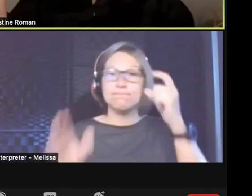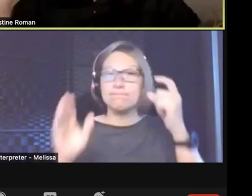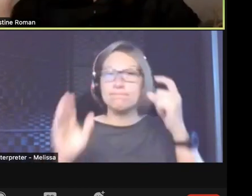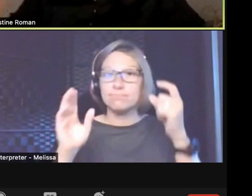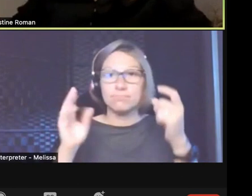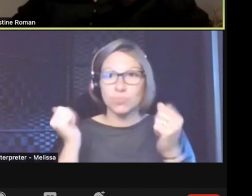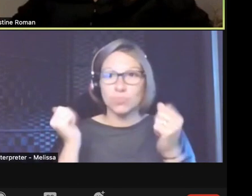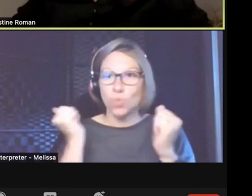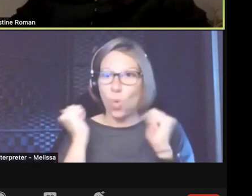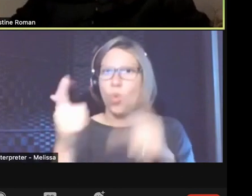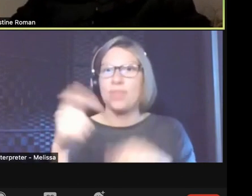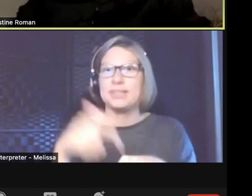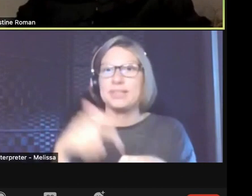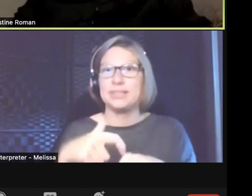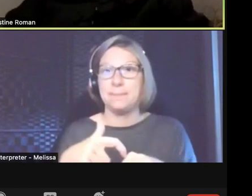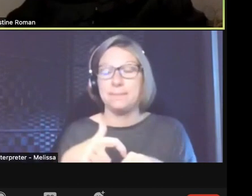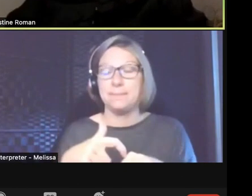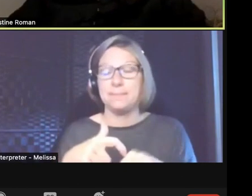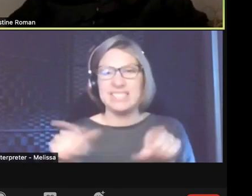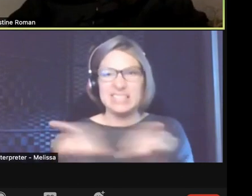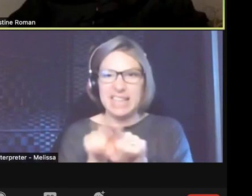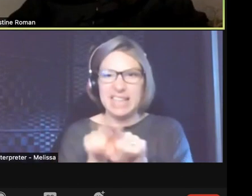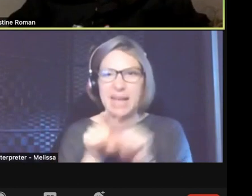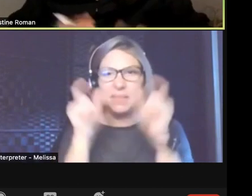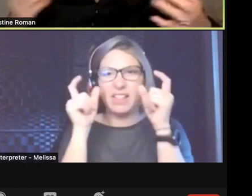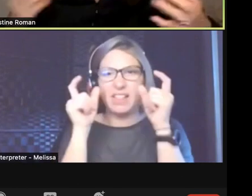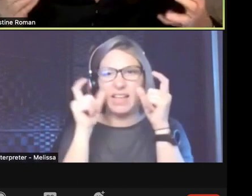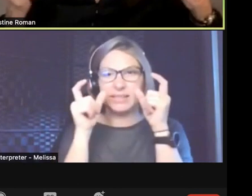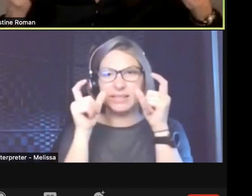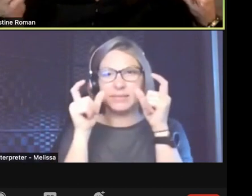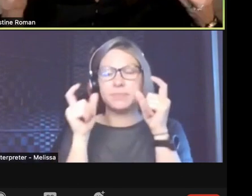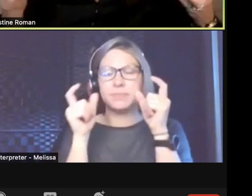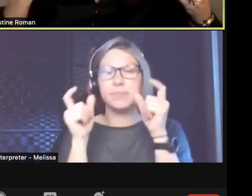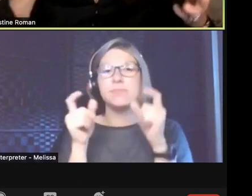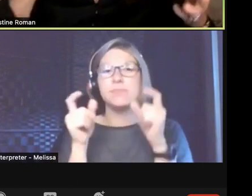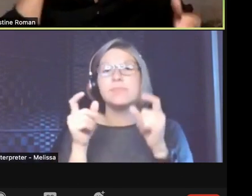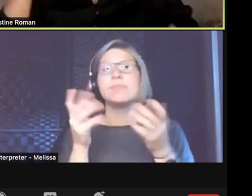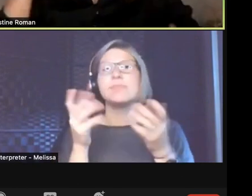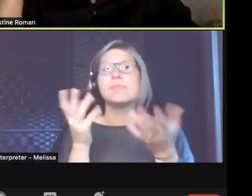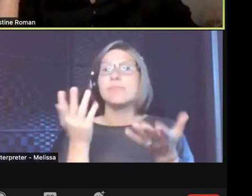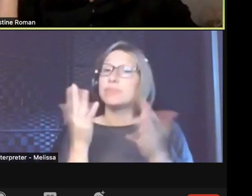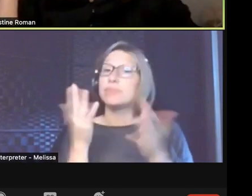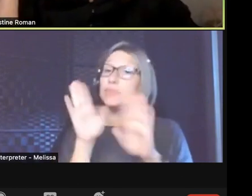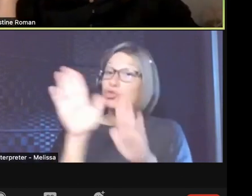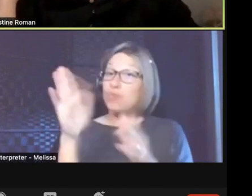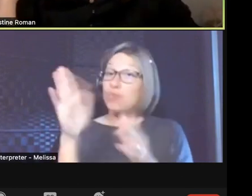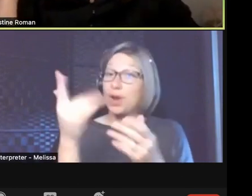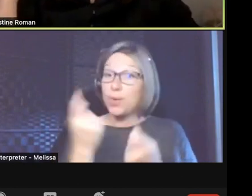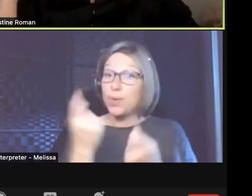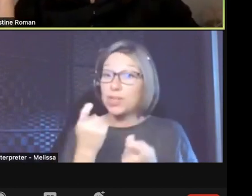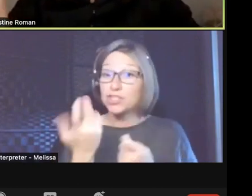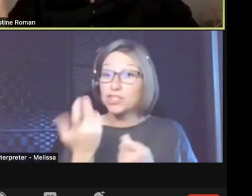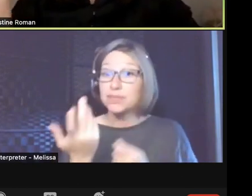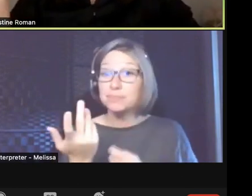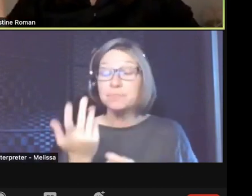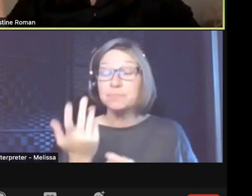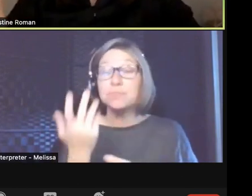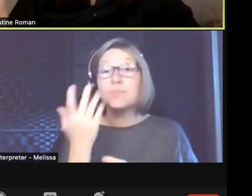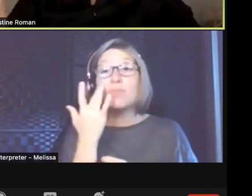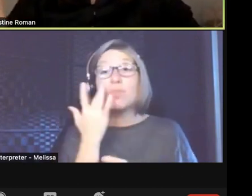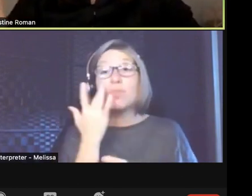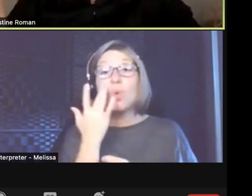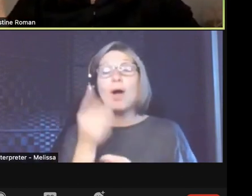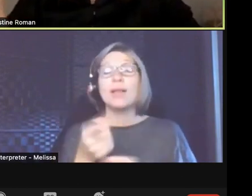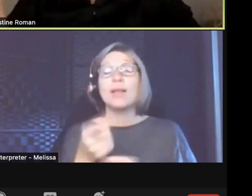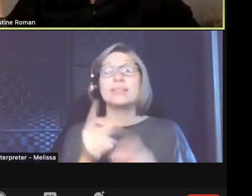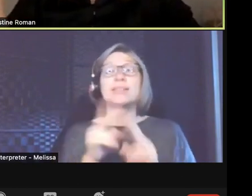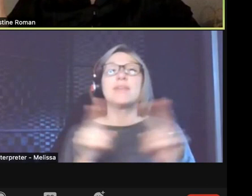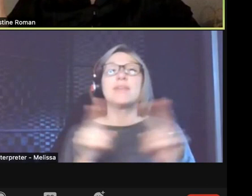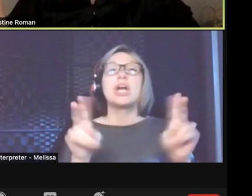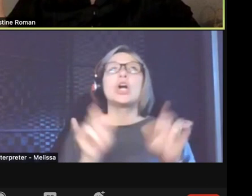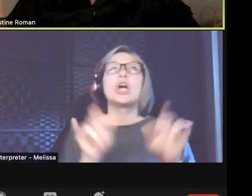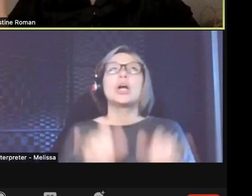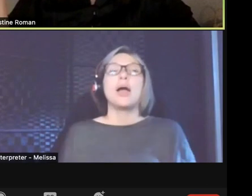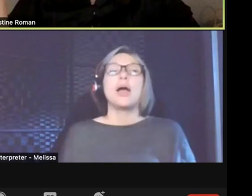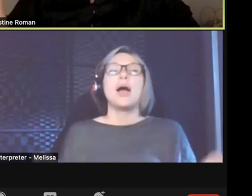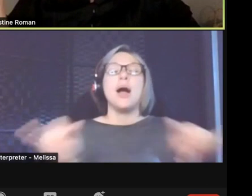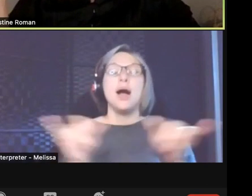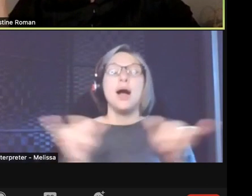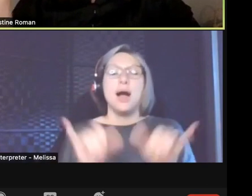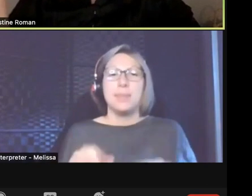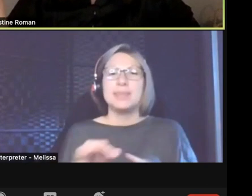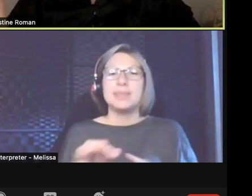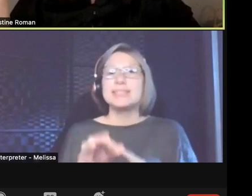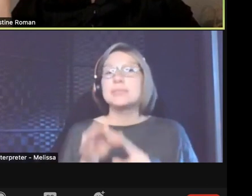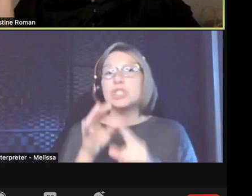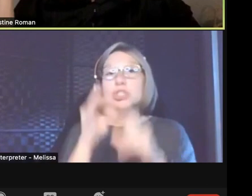time. So this is a great question, because this is a very common thing, especially in special